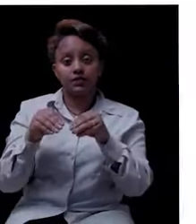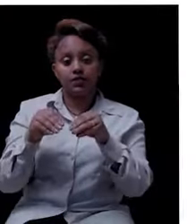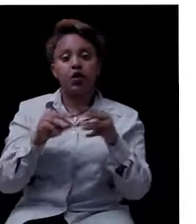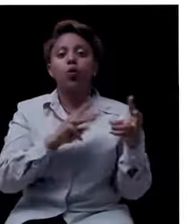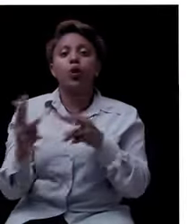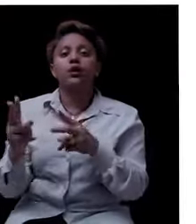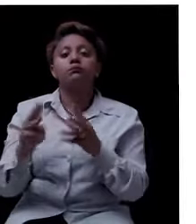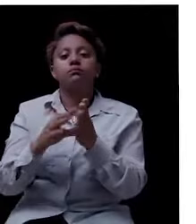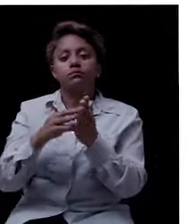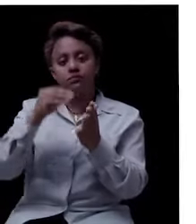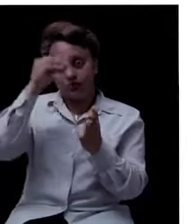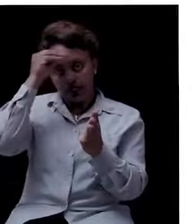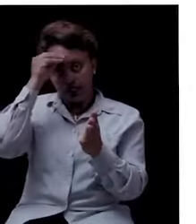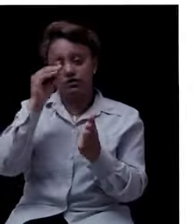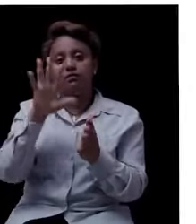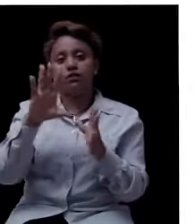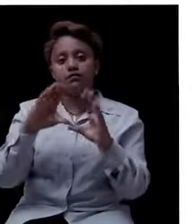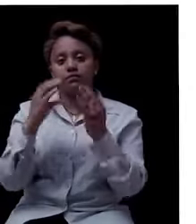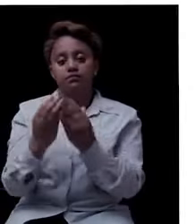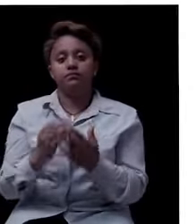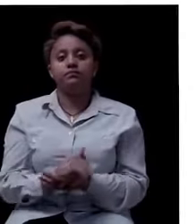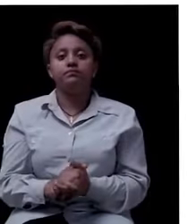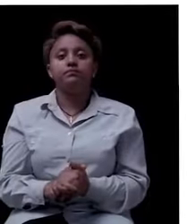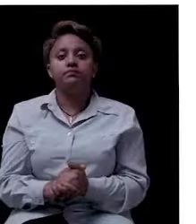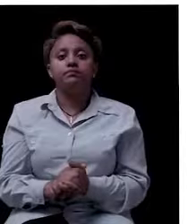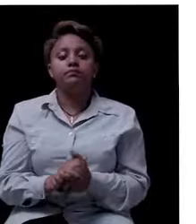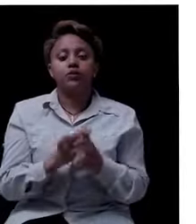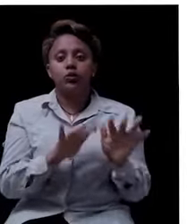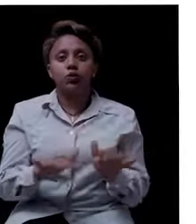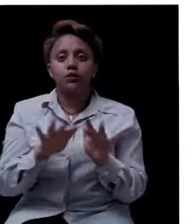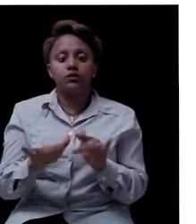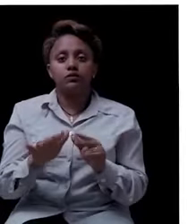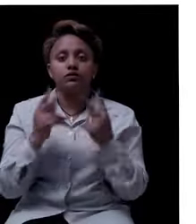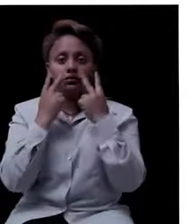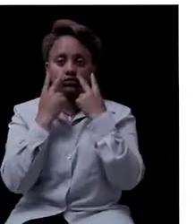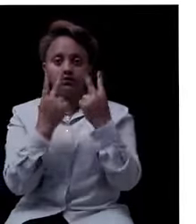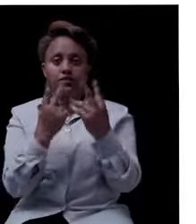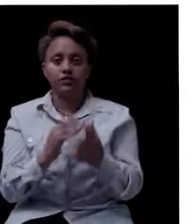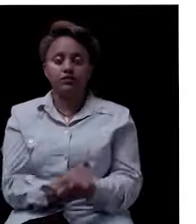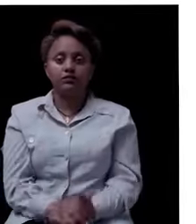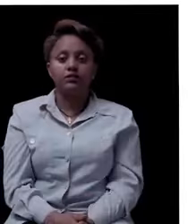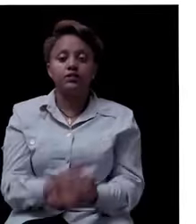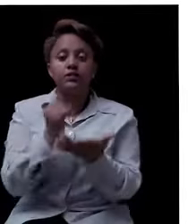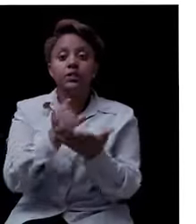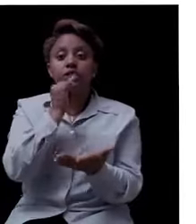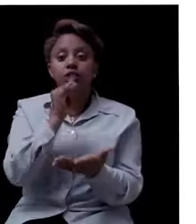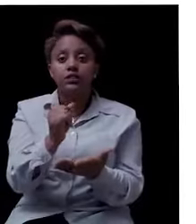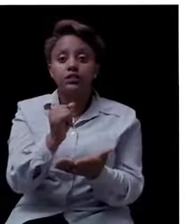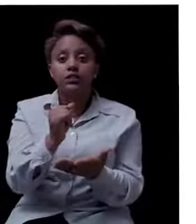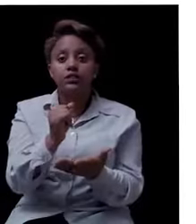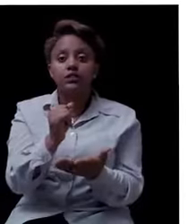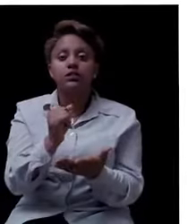Dear learners, welcome to Lesson 5, Computer Vision. It is an interdisciplinary